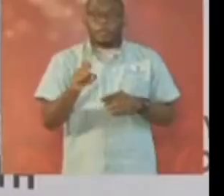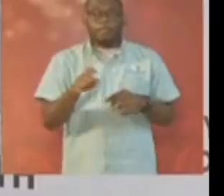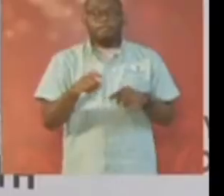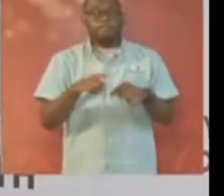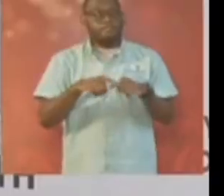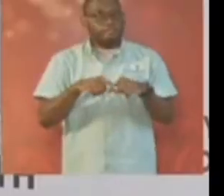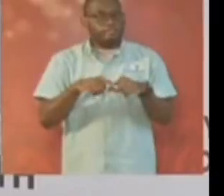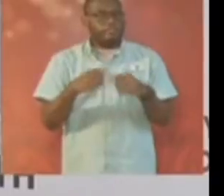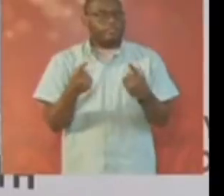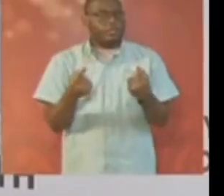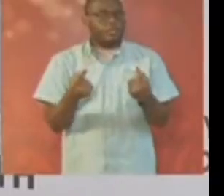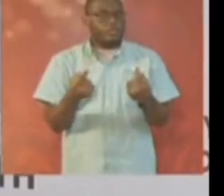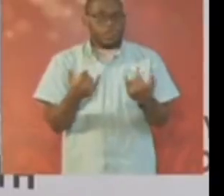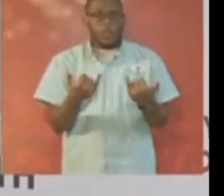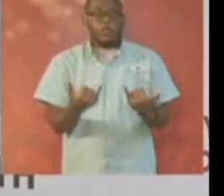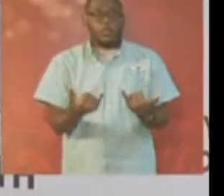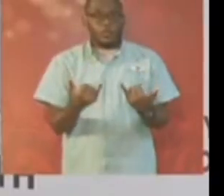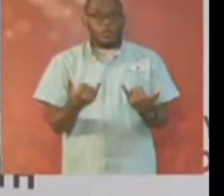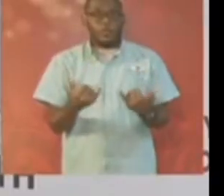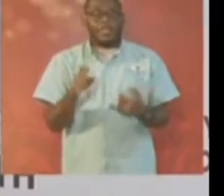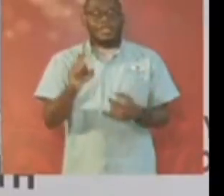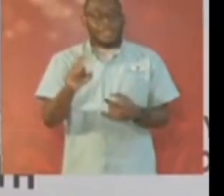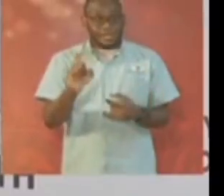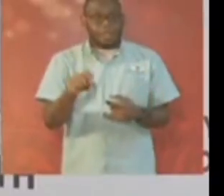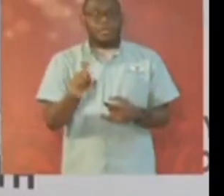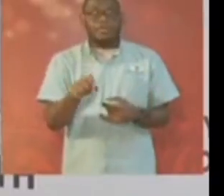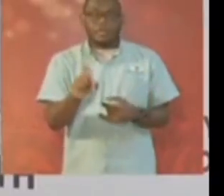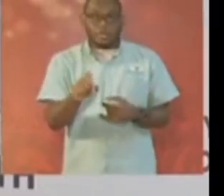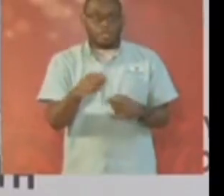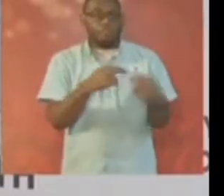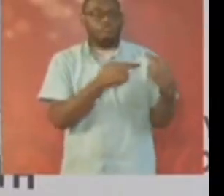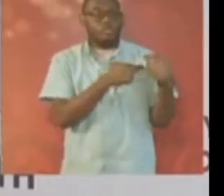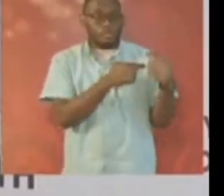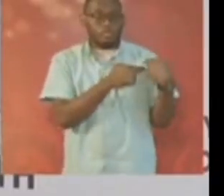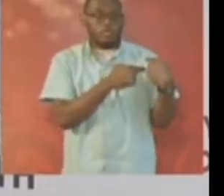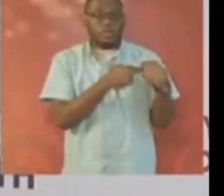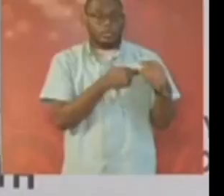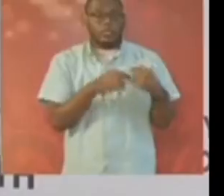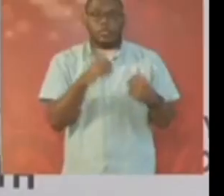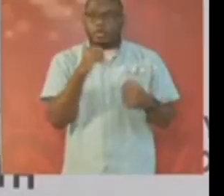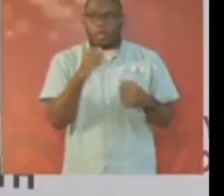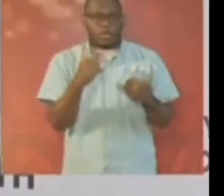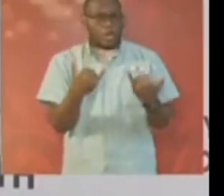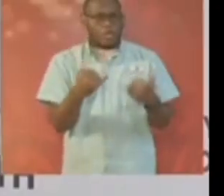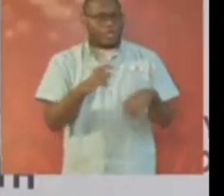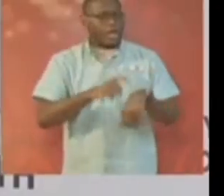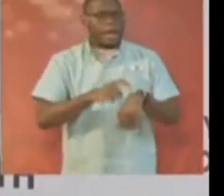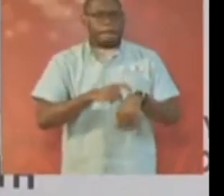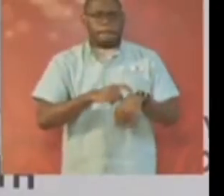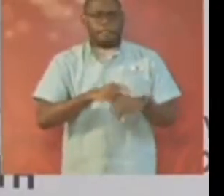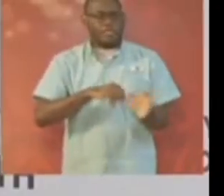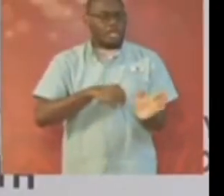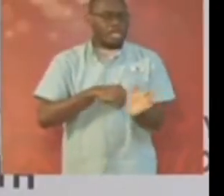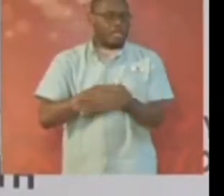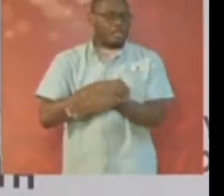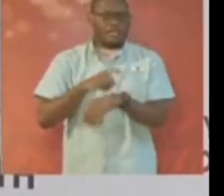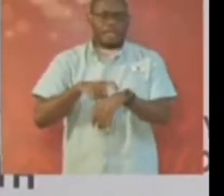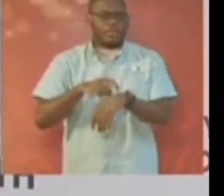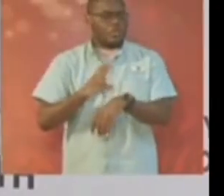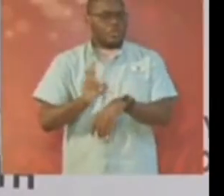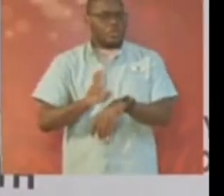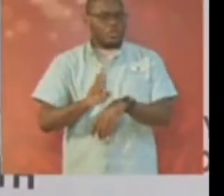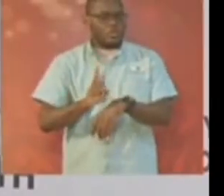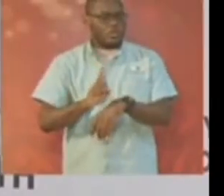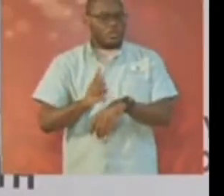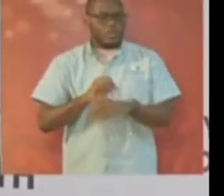leading into the Christmas season. So this is not the time to put our guard down and fight it. In fact, it's the time